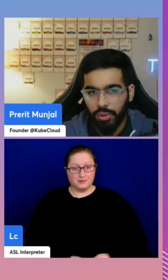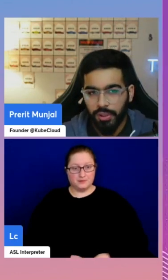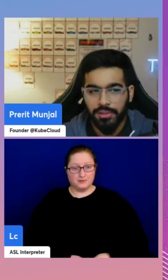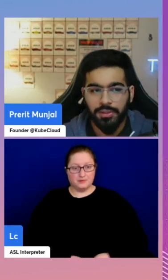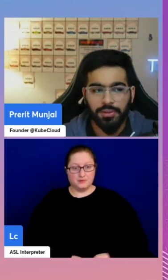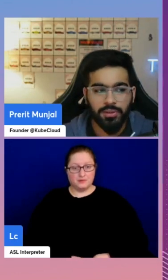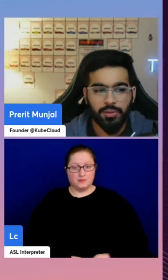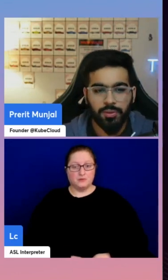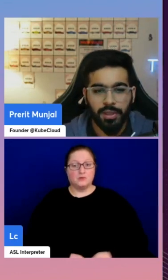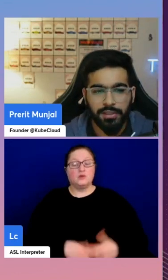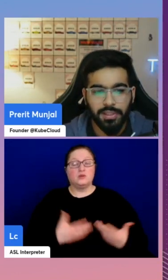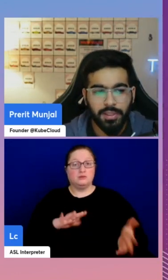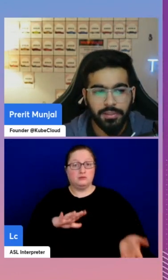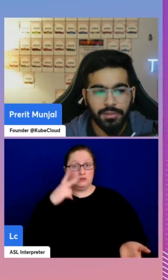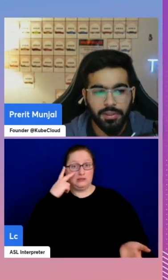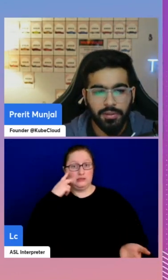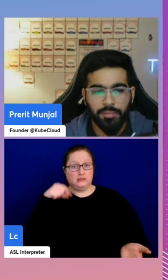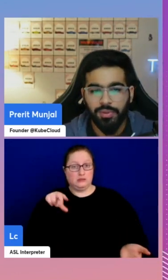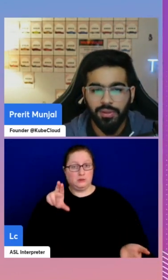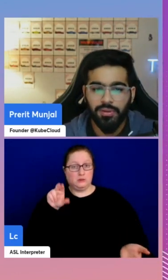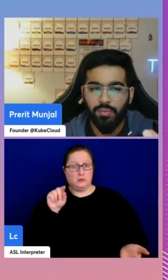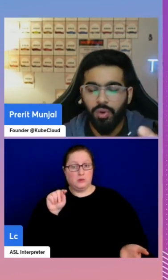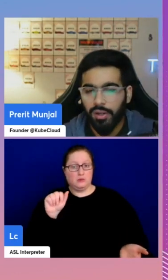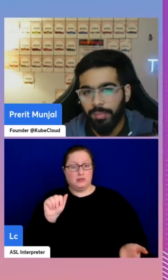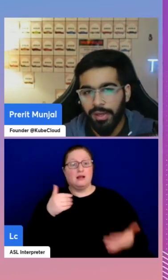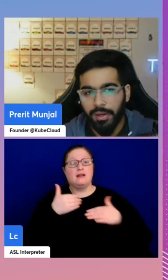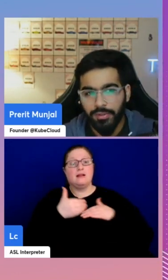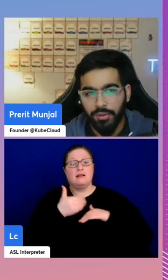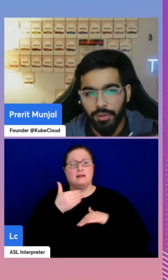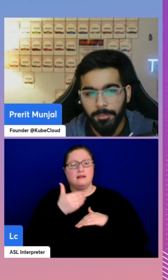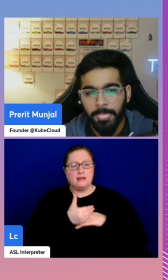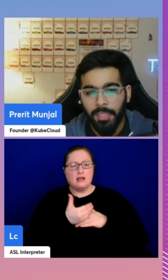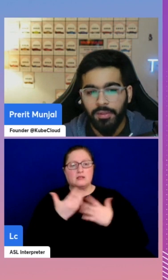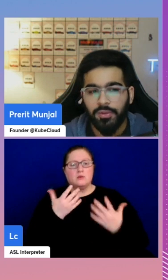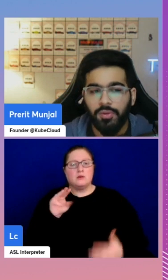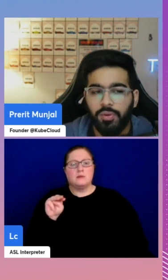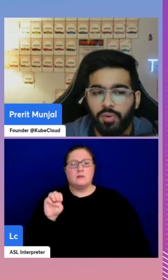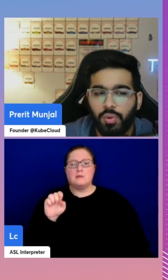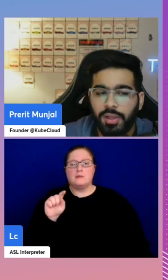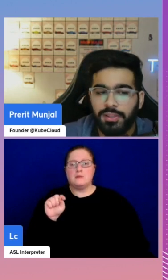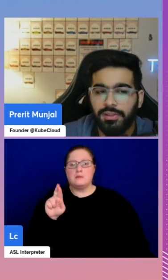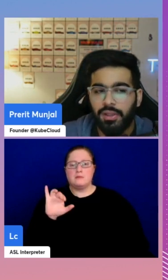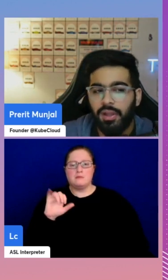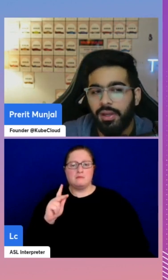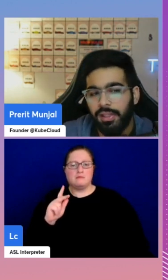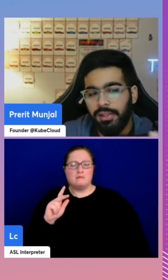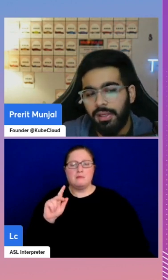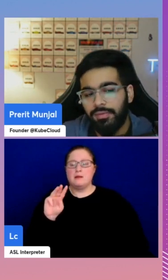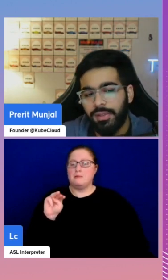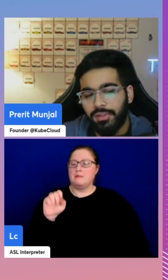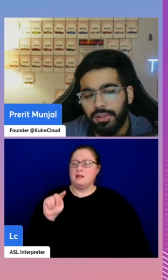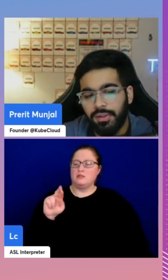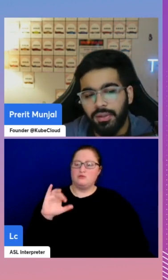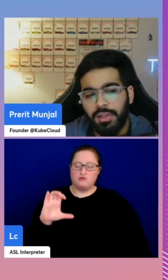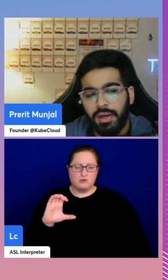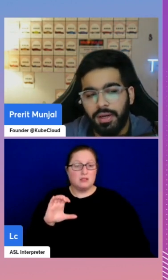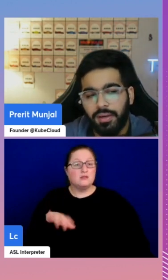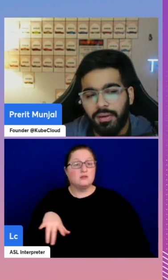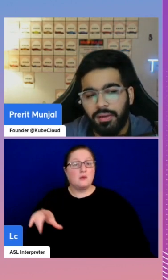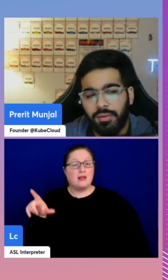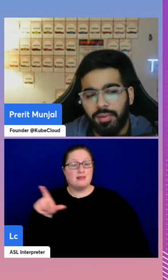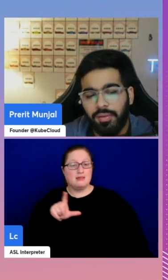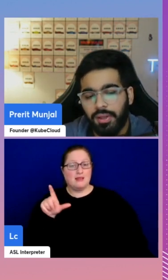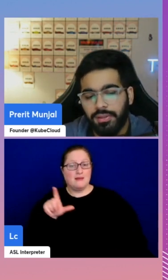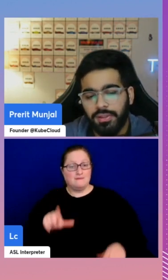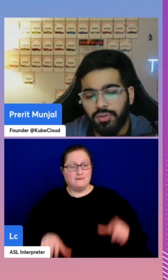saw quotas, so next thing is what are metrics. Okay, so quotas are in the left section